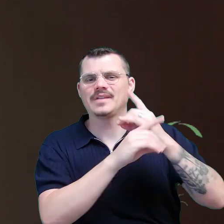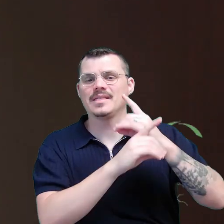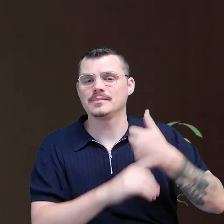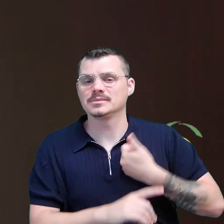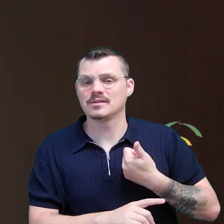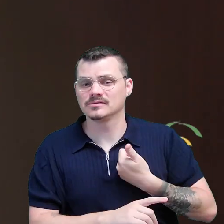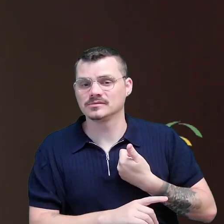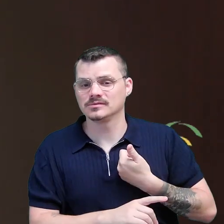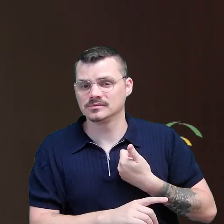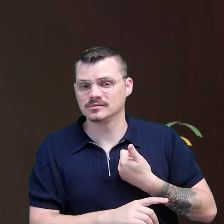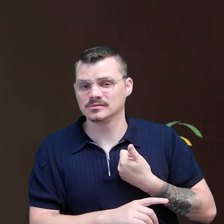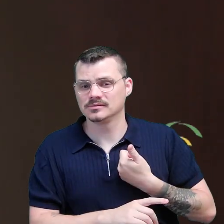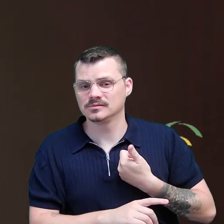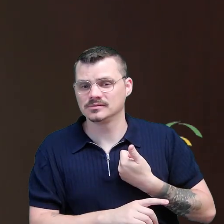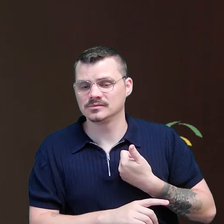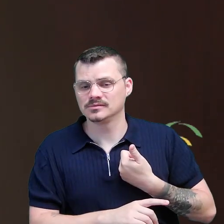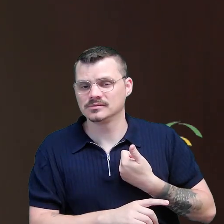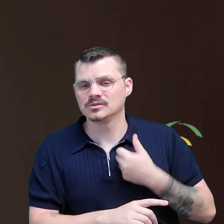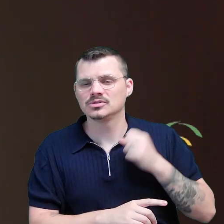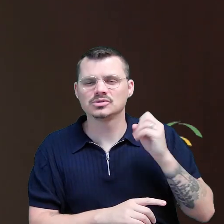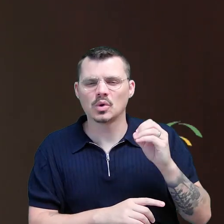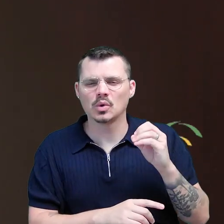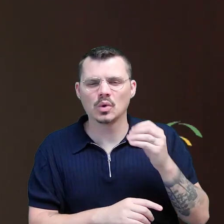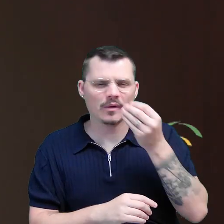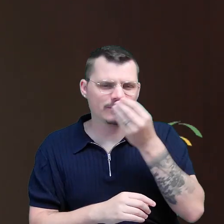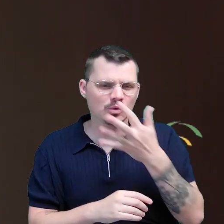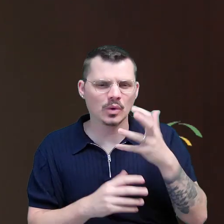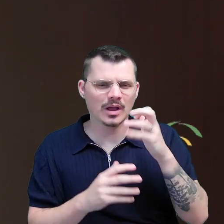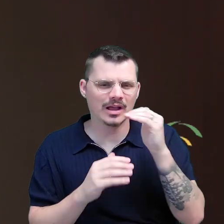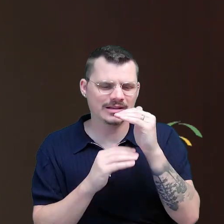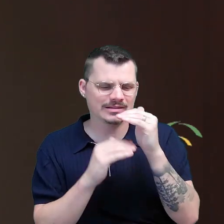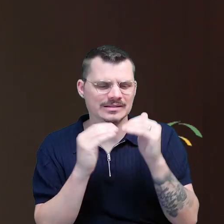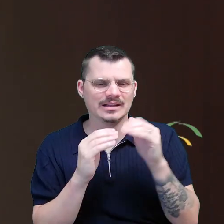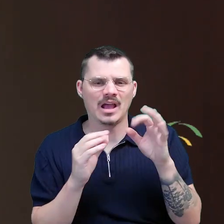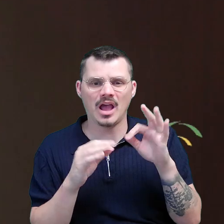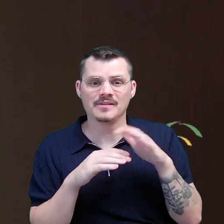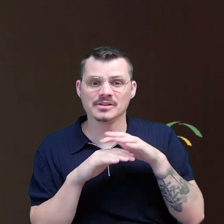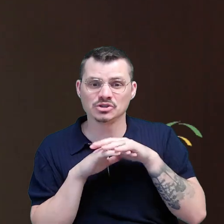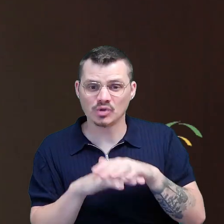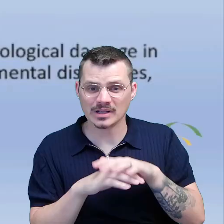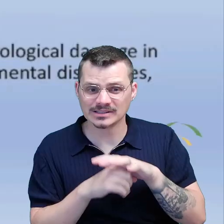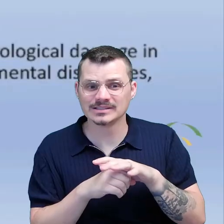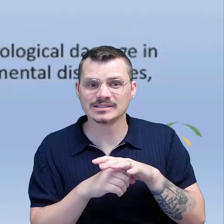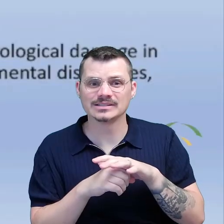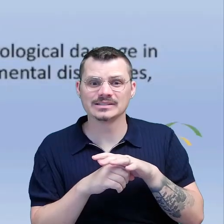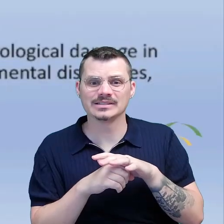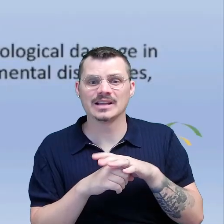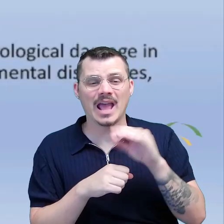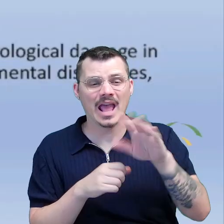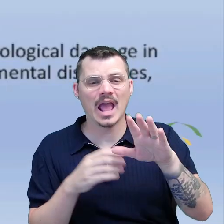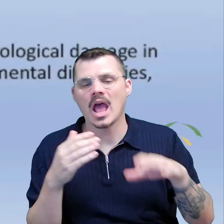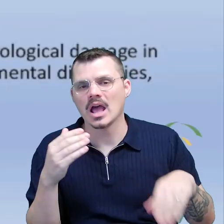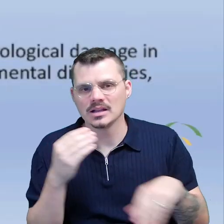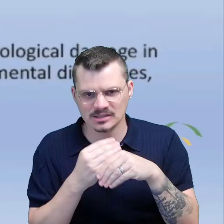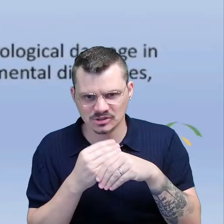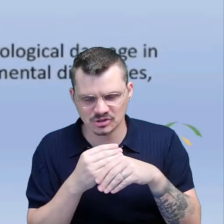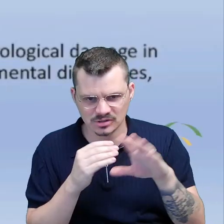themselves. So a couple layers of stress. And in